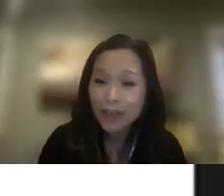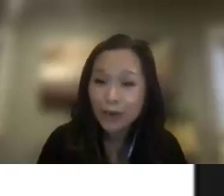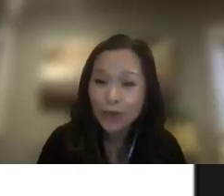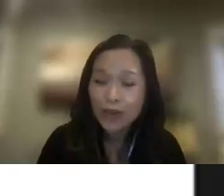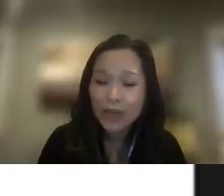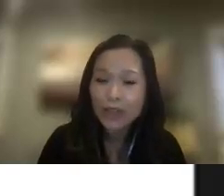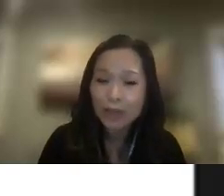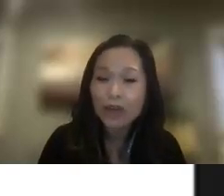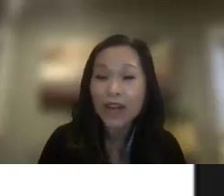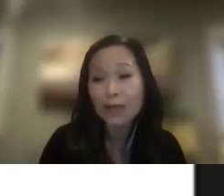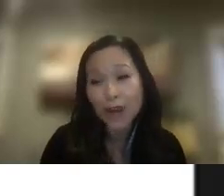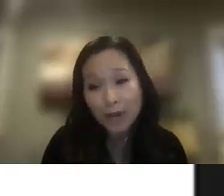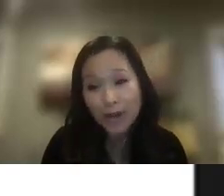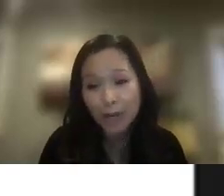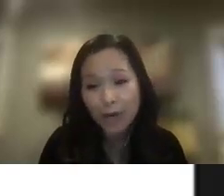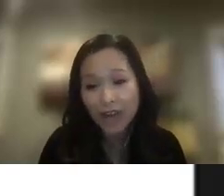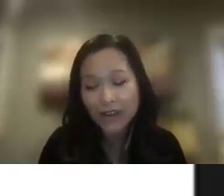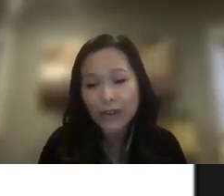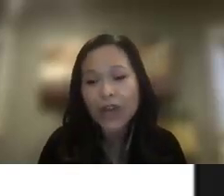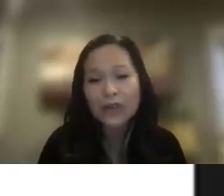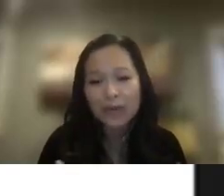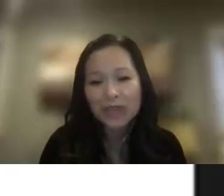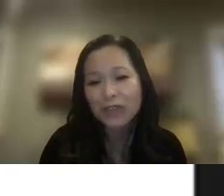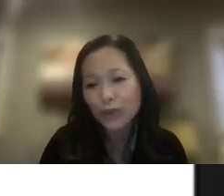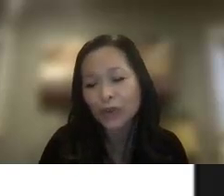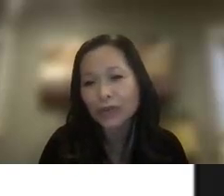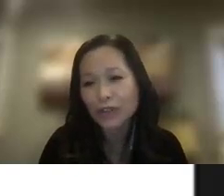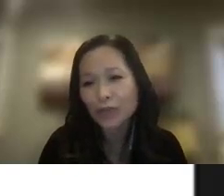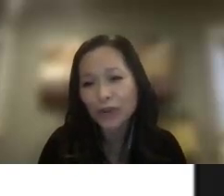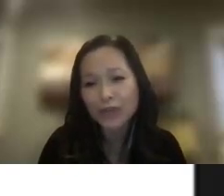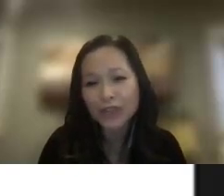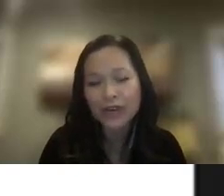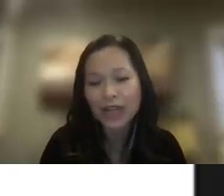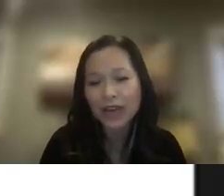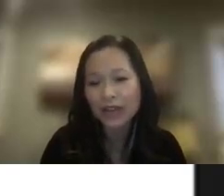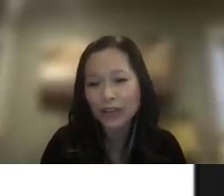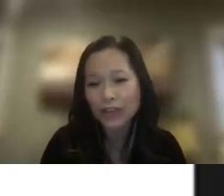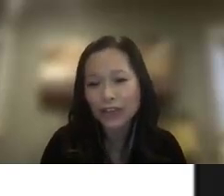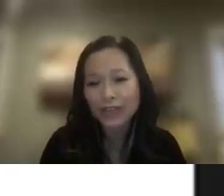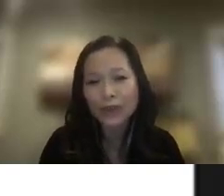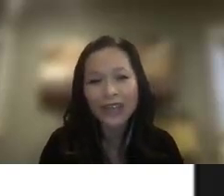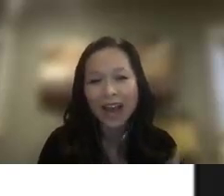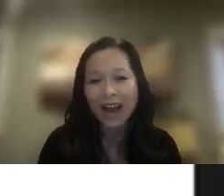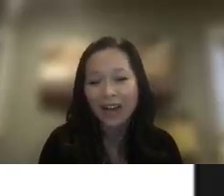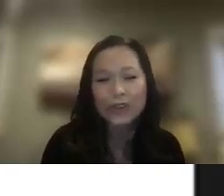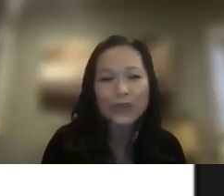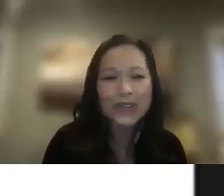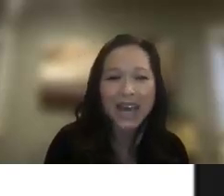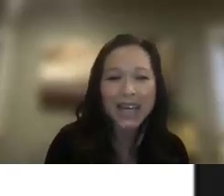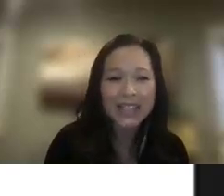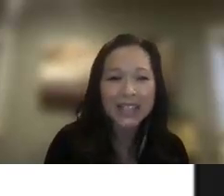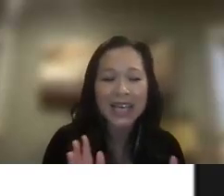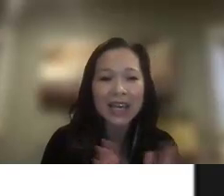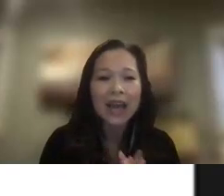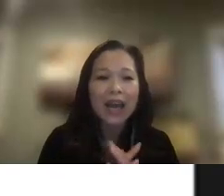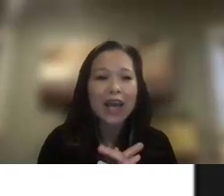our project, we're hoping that we can provide primary care providers with a bit of a tool to support them in their hearing healthcare journey. So I'll close with